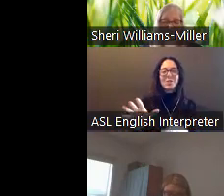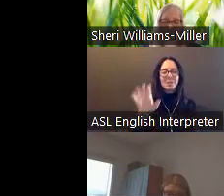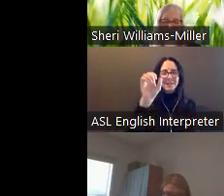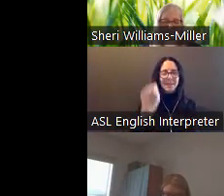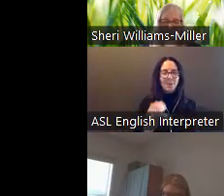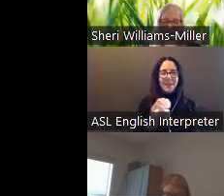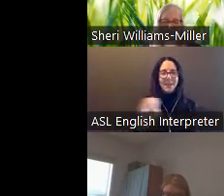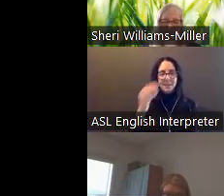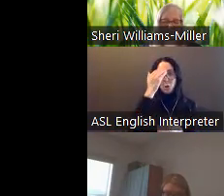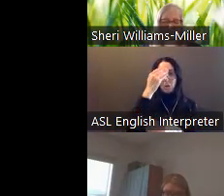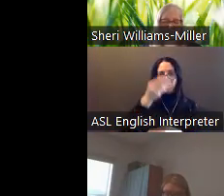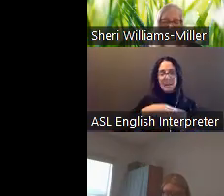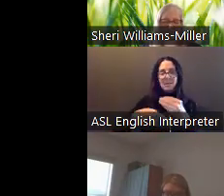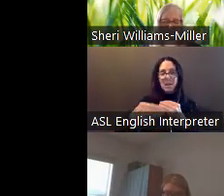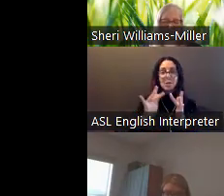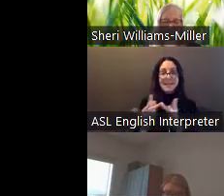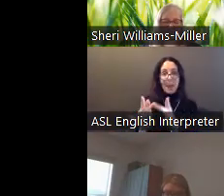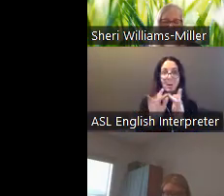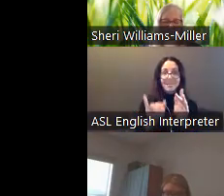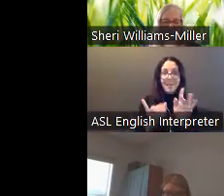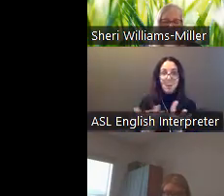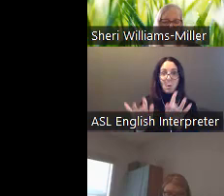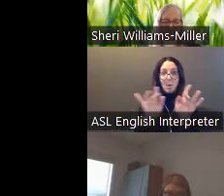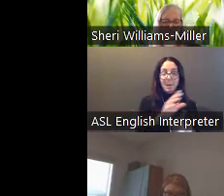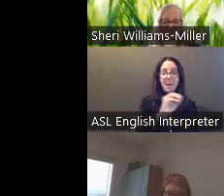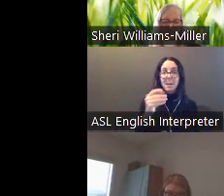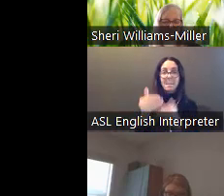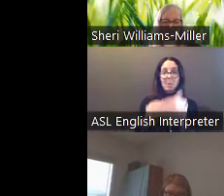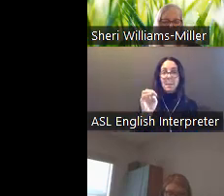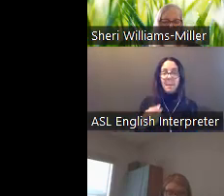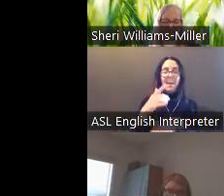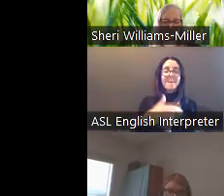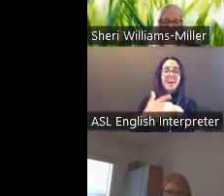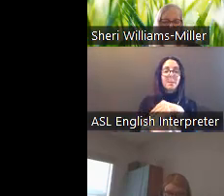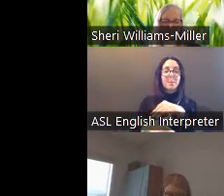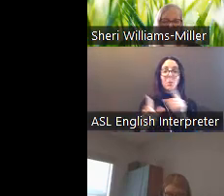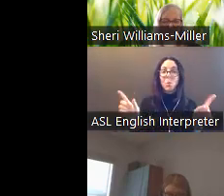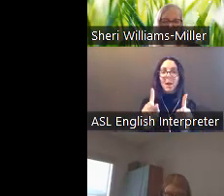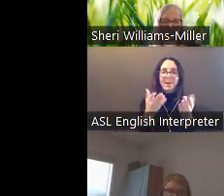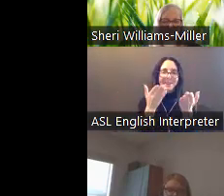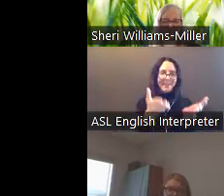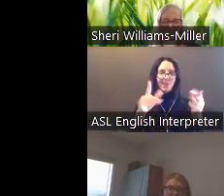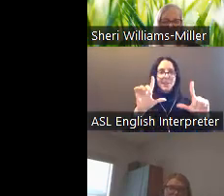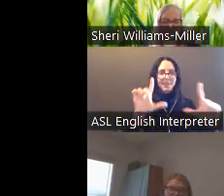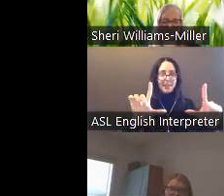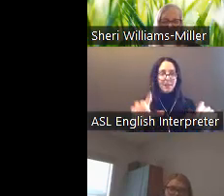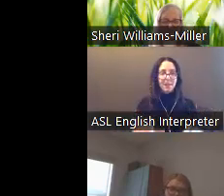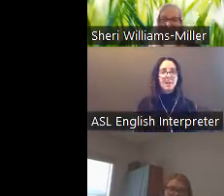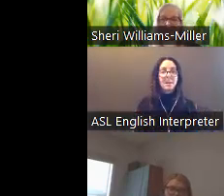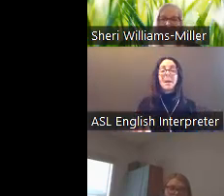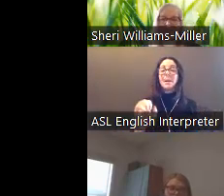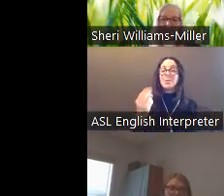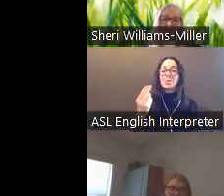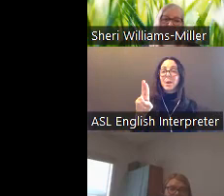Knowledge Exchange Network. That recording and our process map are available at the link on the screen. As Sheri